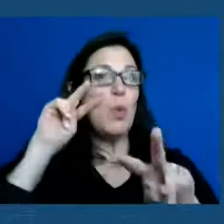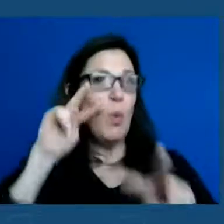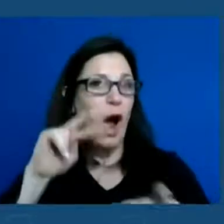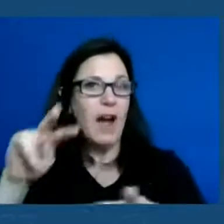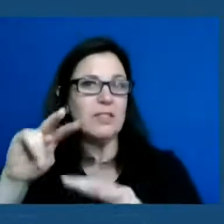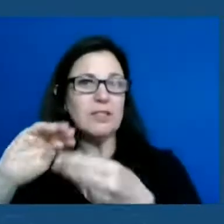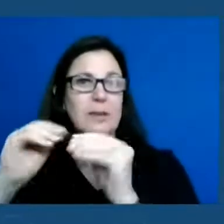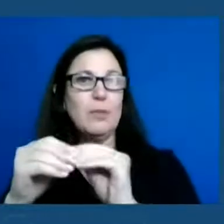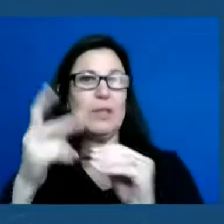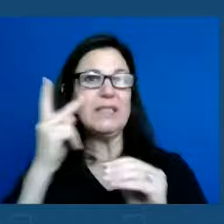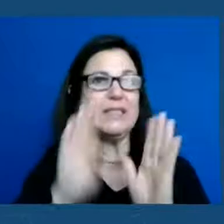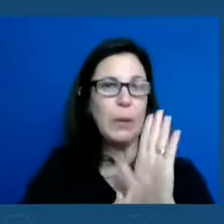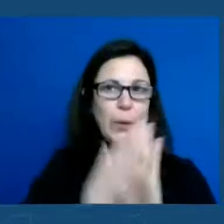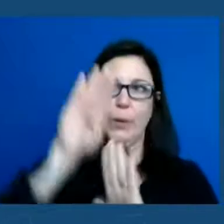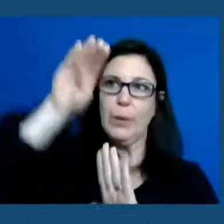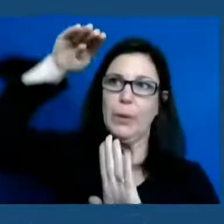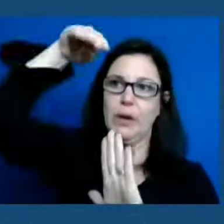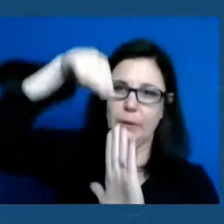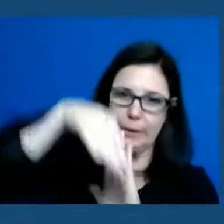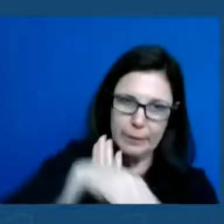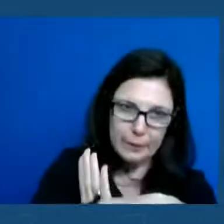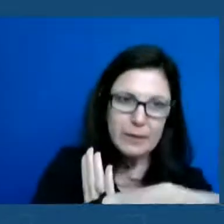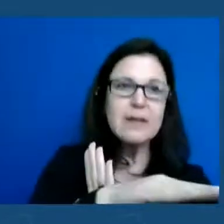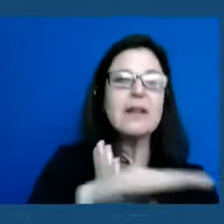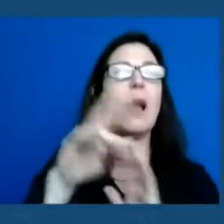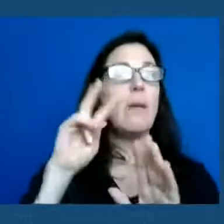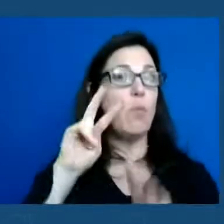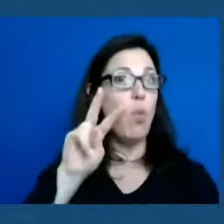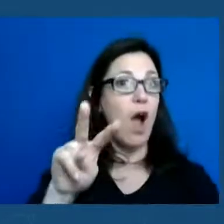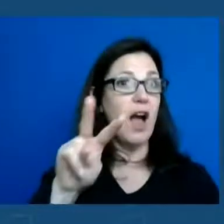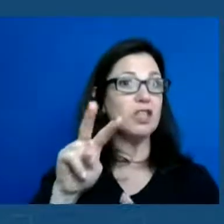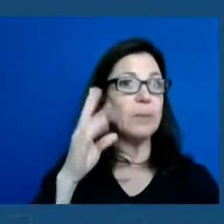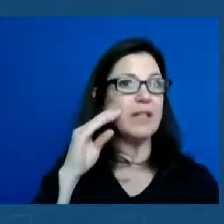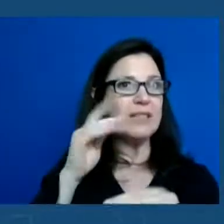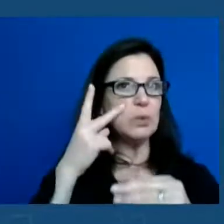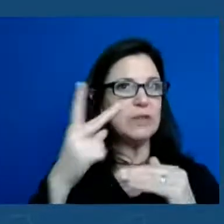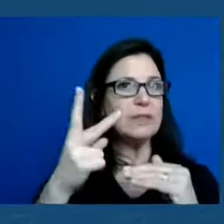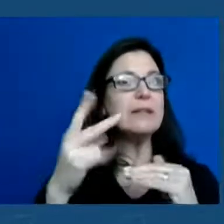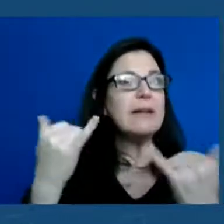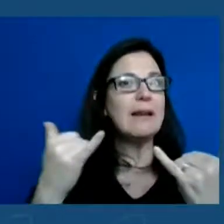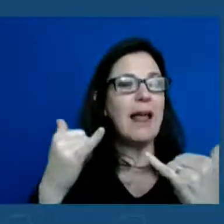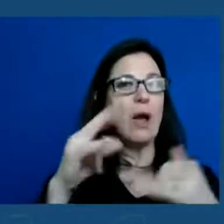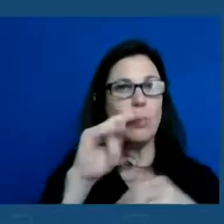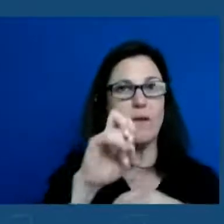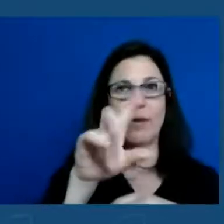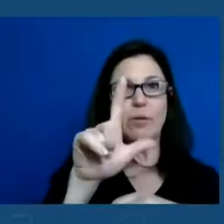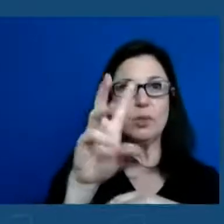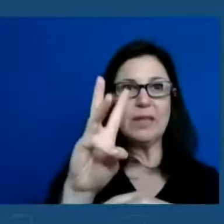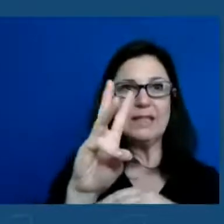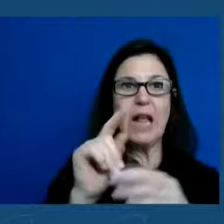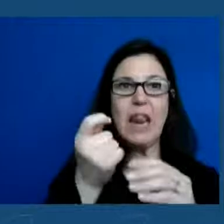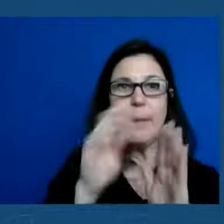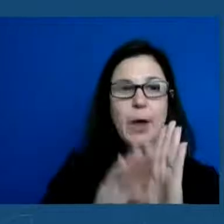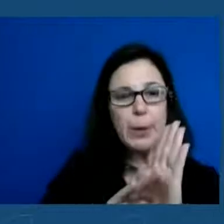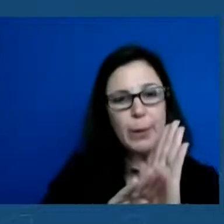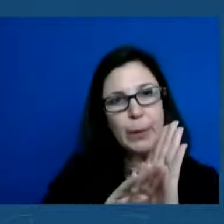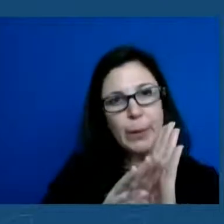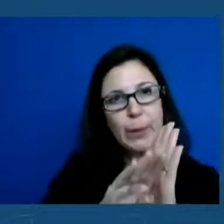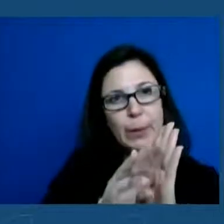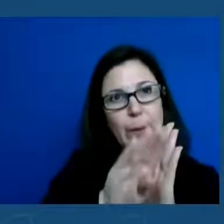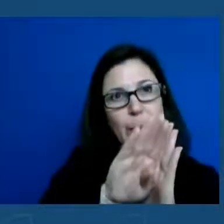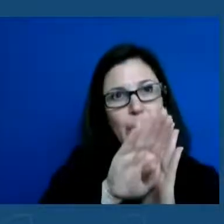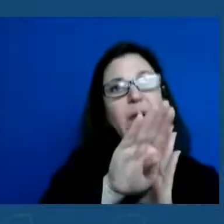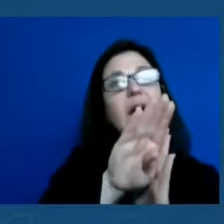about the trends going up. Now, I'm watching that because I'm looking at the trend November 26th. It was a little bit gradual. Then all of a sudden around